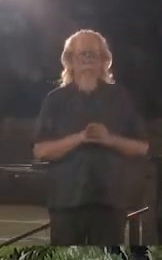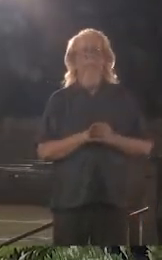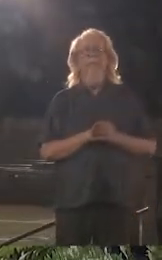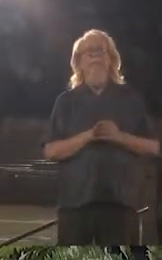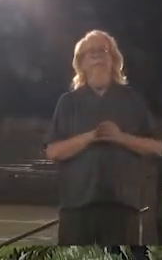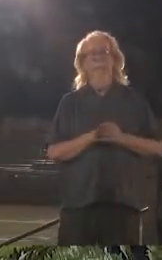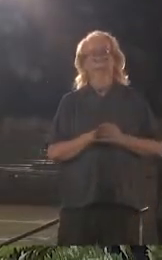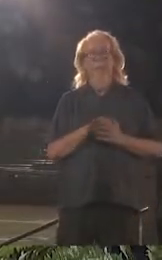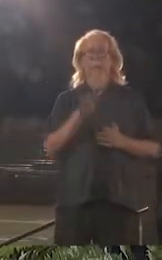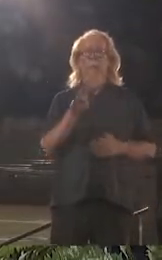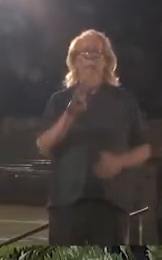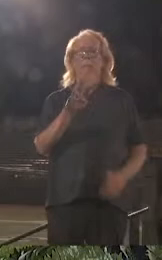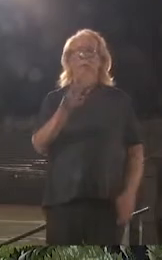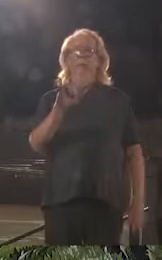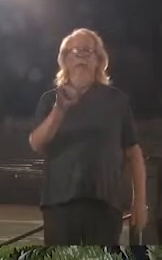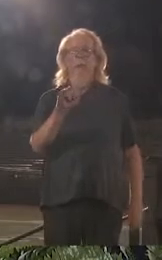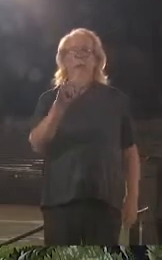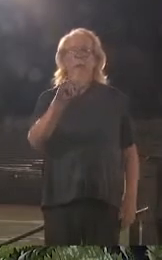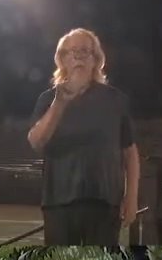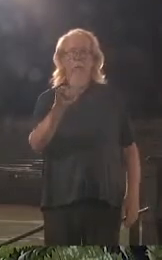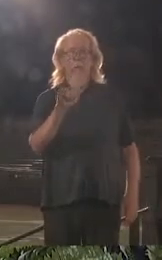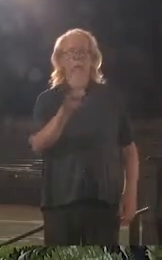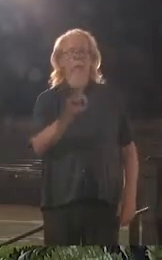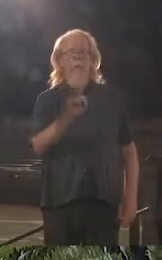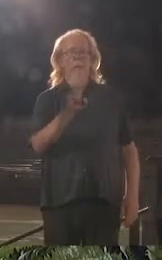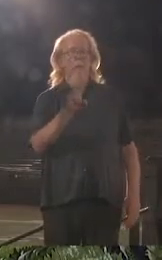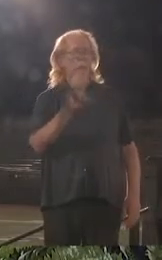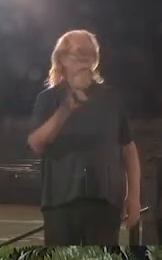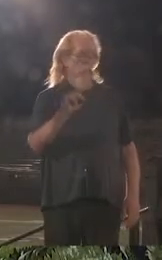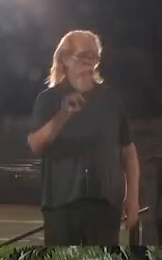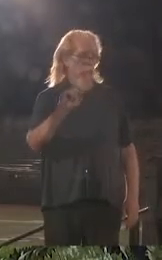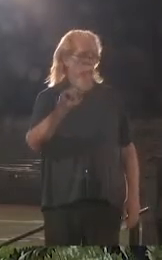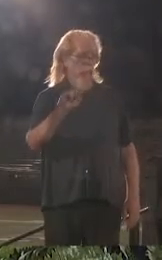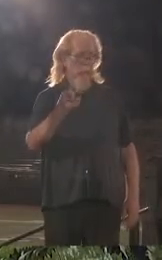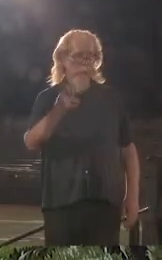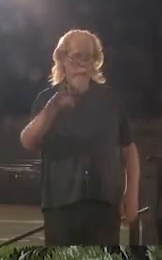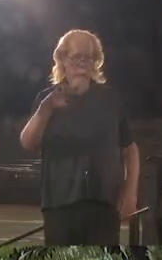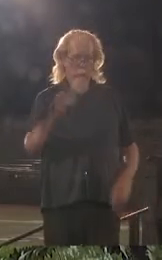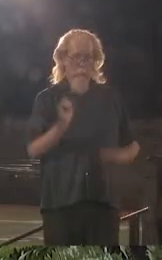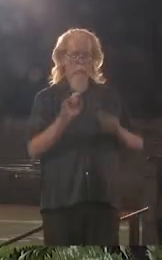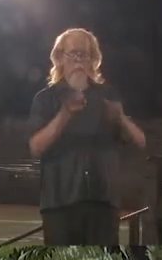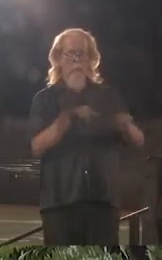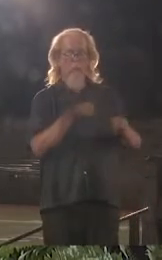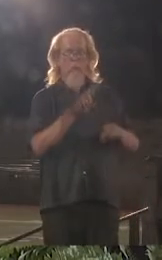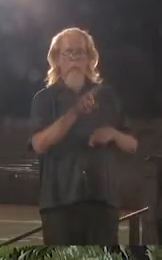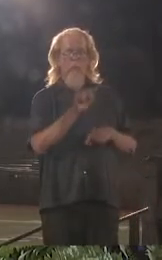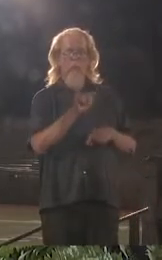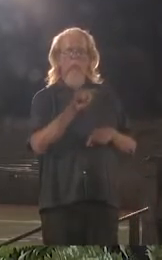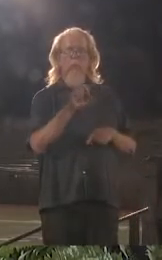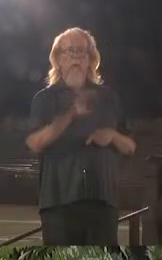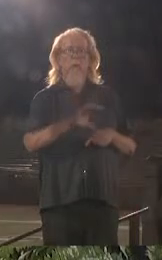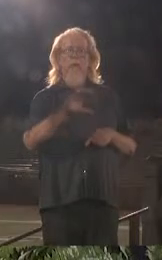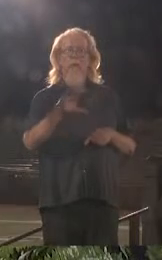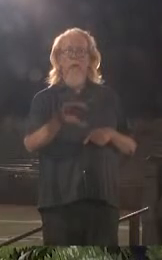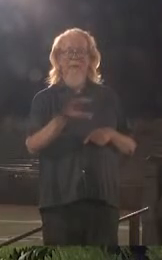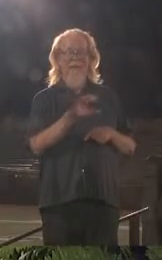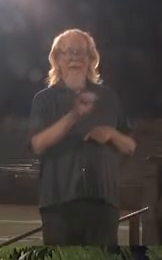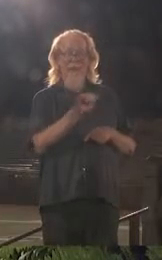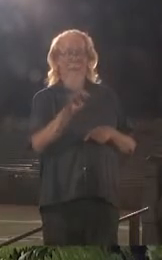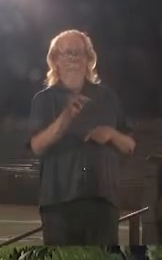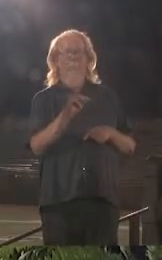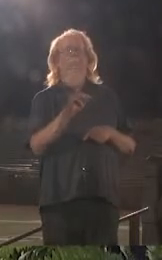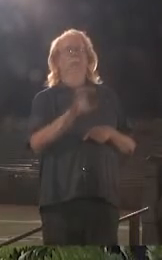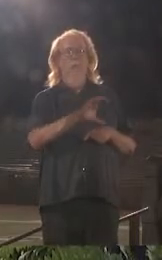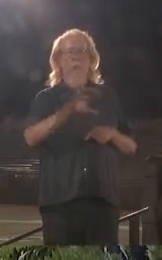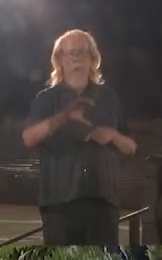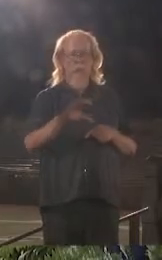Brianna Marie Swintek will be attending Texas A&M University Corpus Christi, recipient of A&M Corpus Christi Achievement